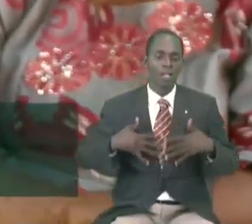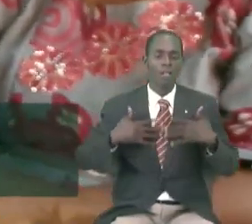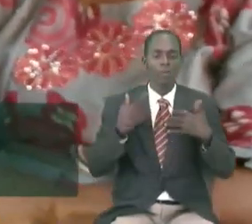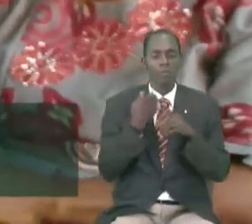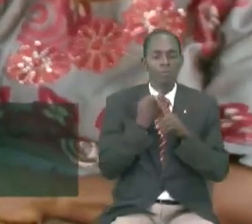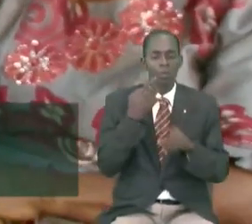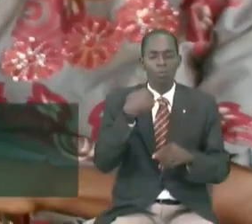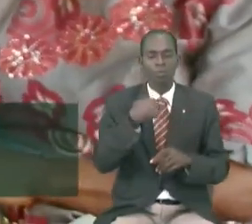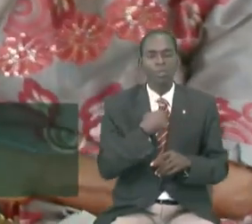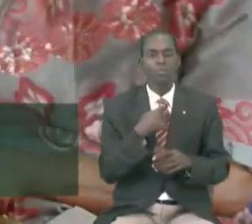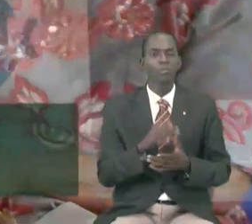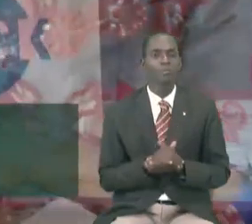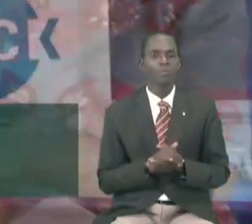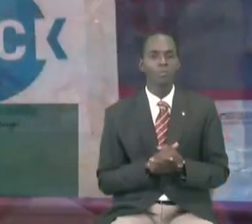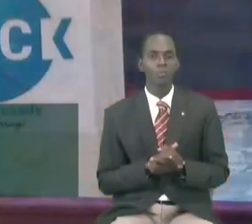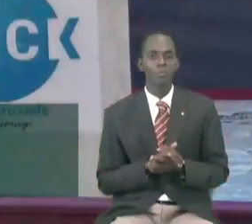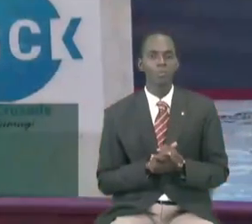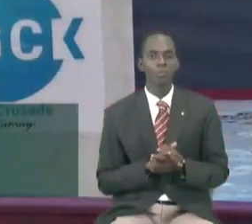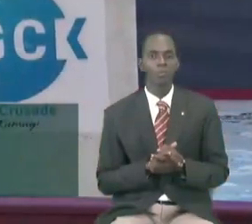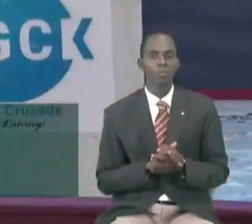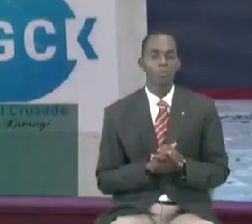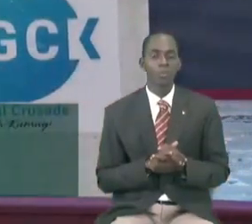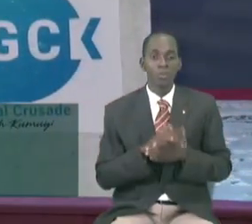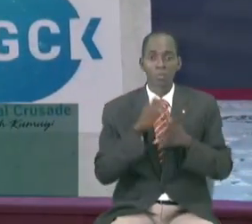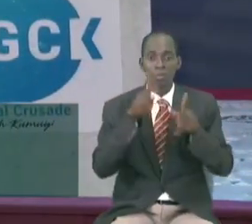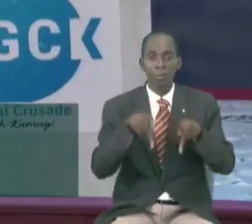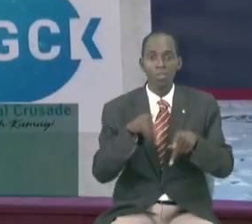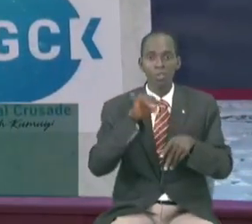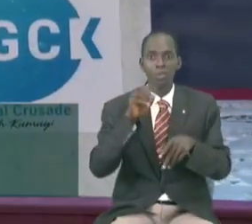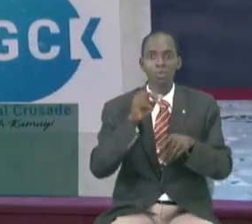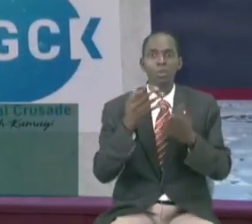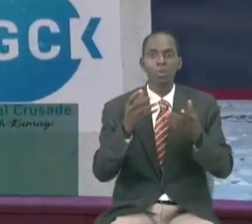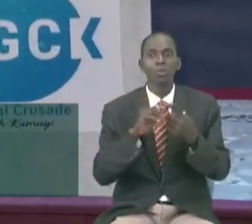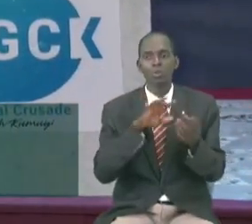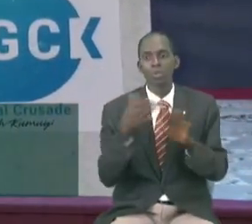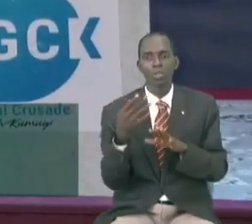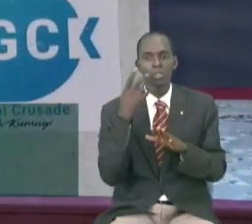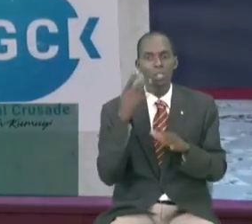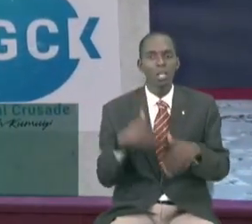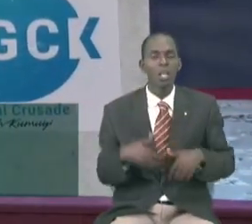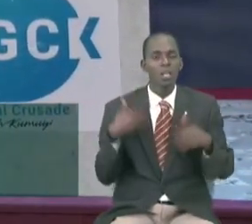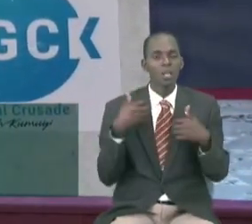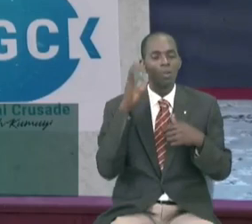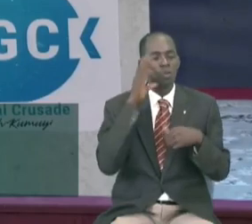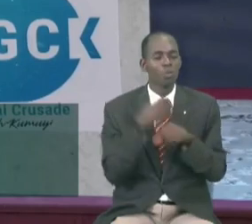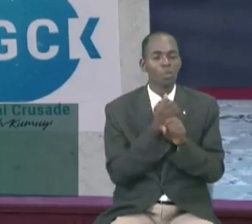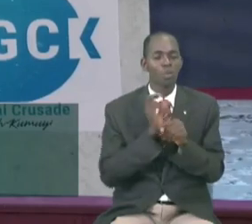mental, deranged, mad, unthinking,